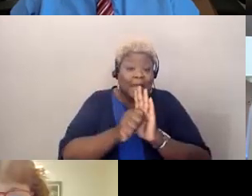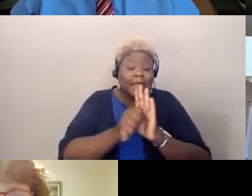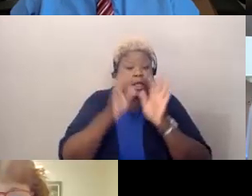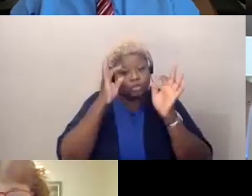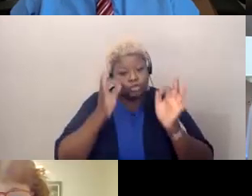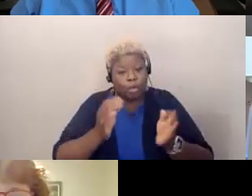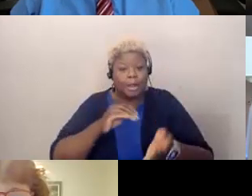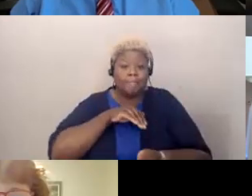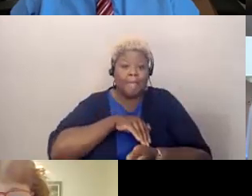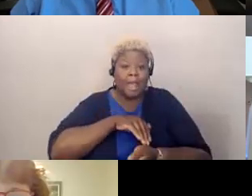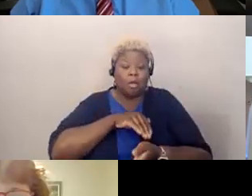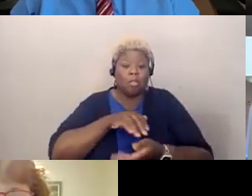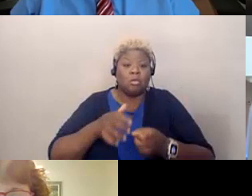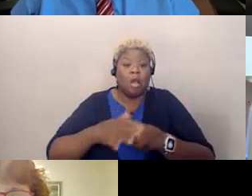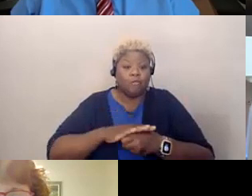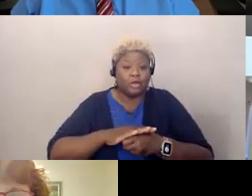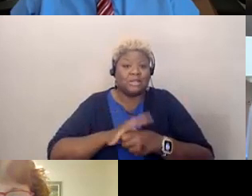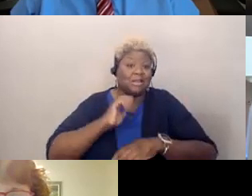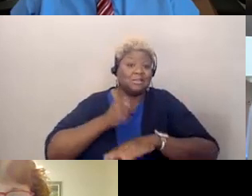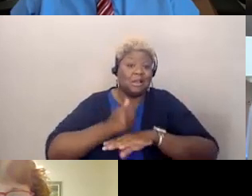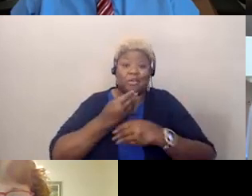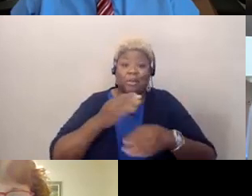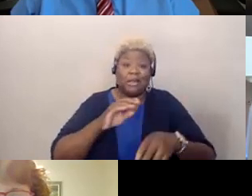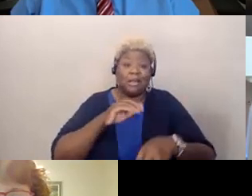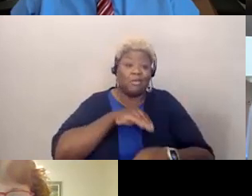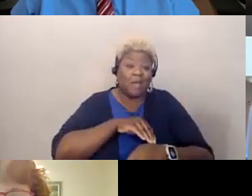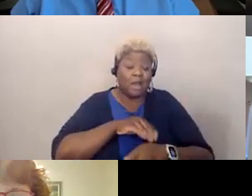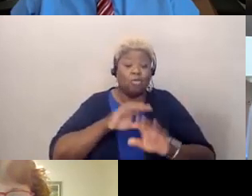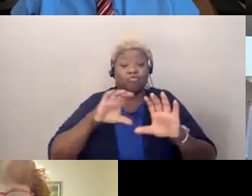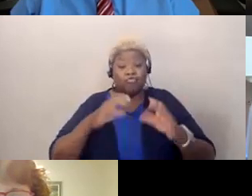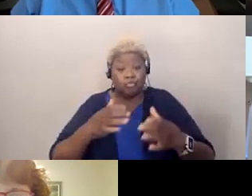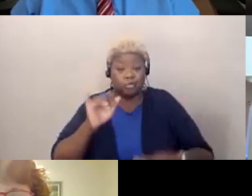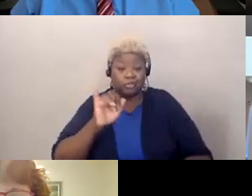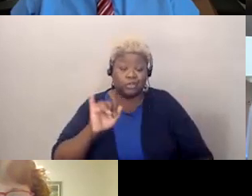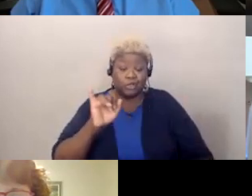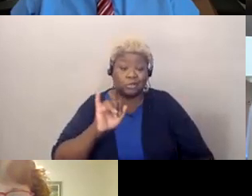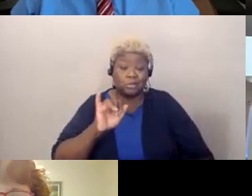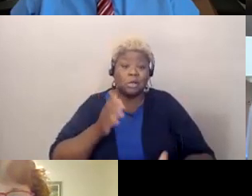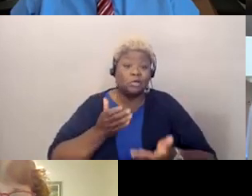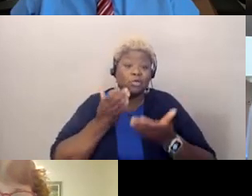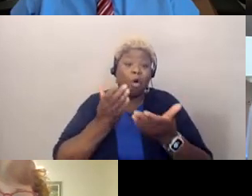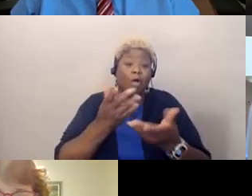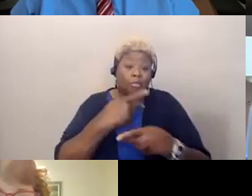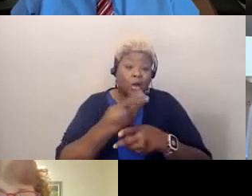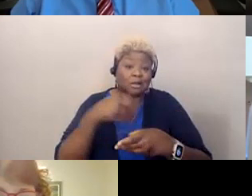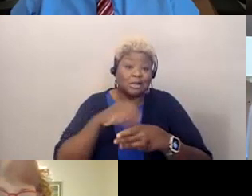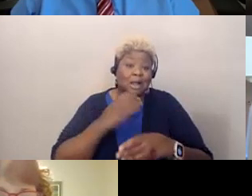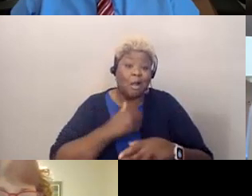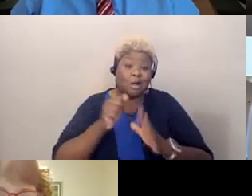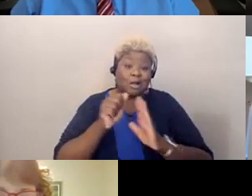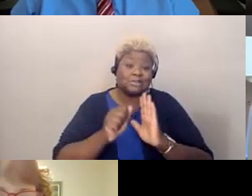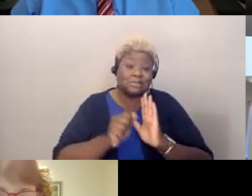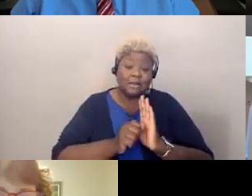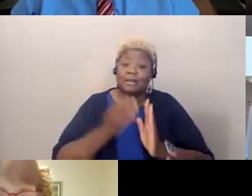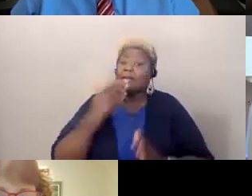so Arizona can set their own standards for any medical provider, group, or insurance to offer their products in our state.